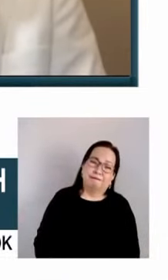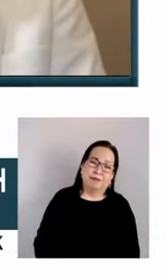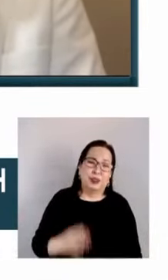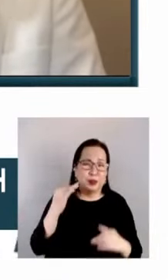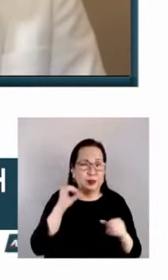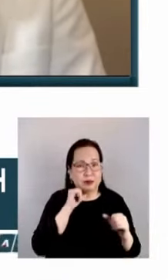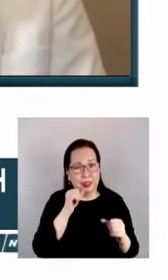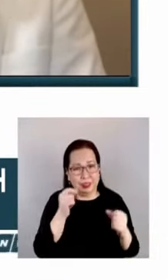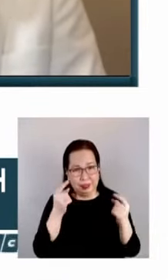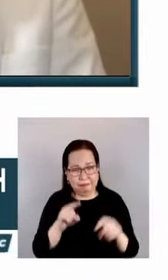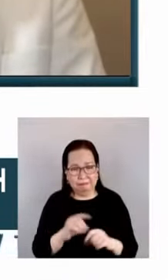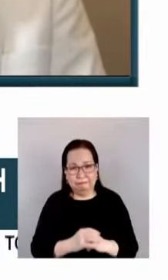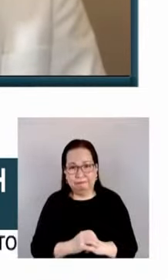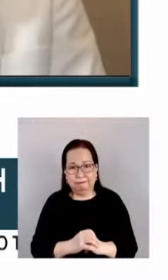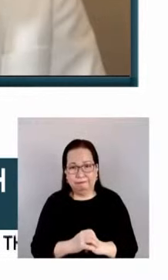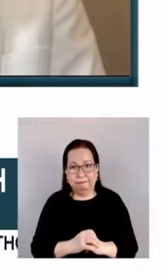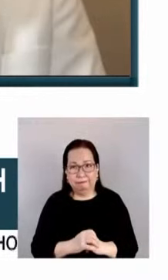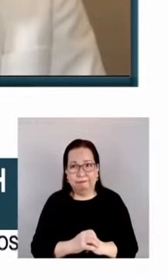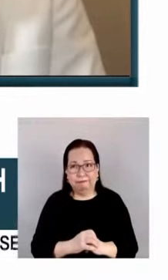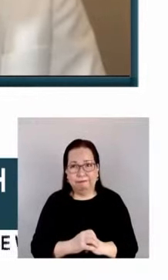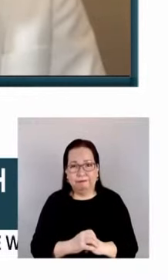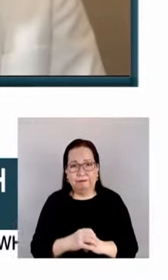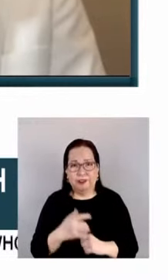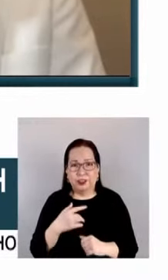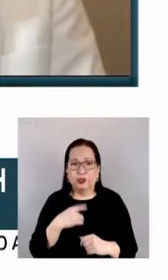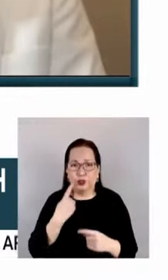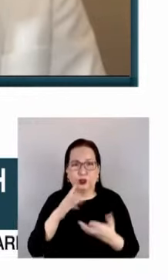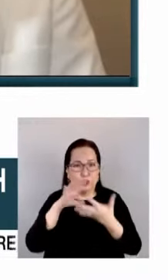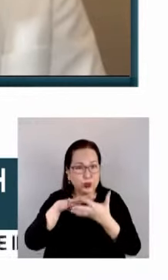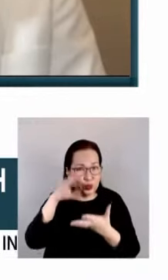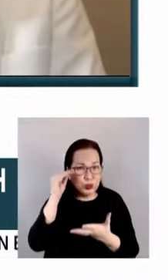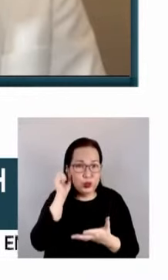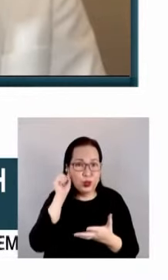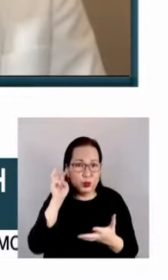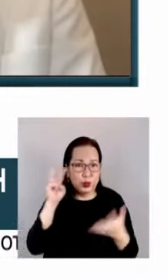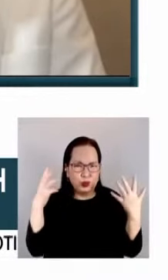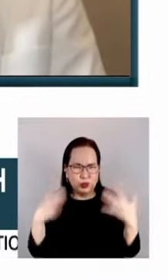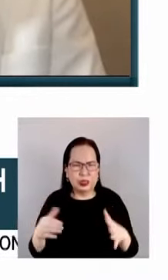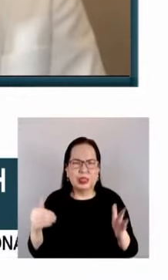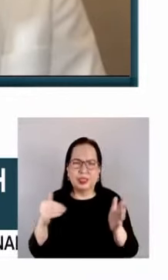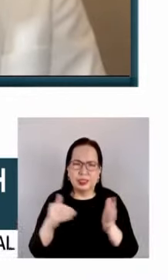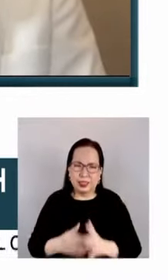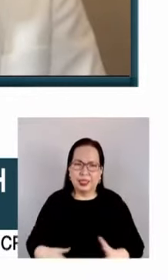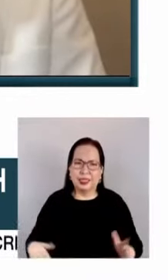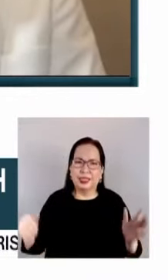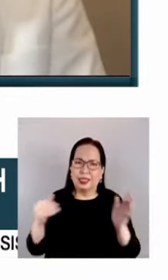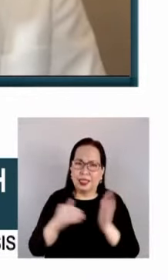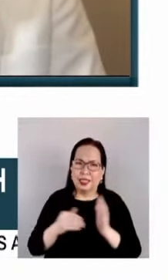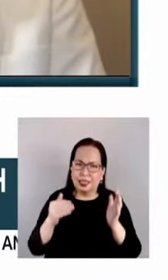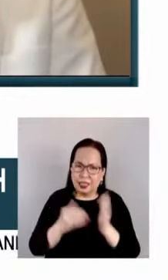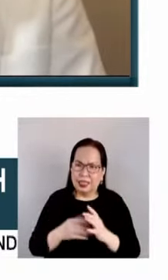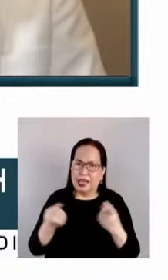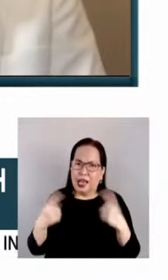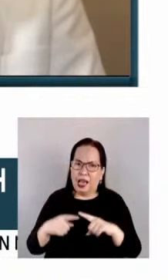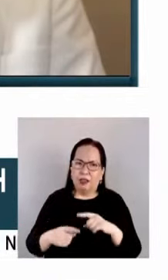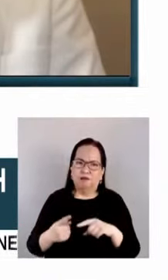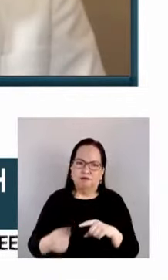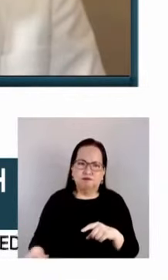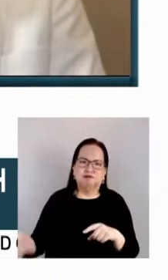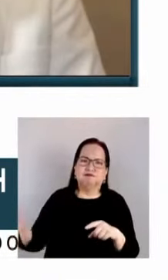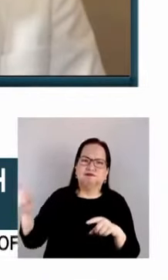I hope that will not happen, because again, we have learned our lesson, and we keep on repeating this scenario of a cycle